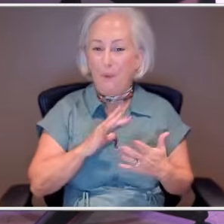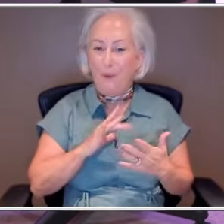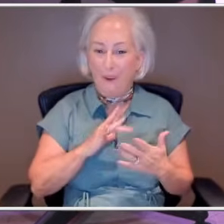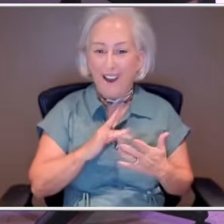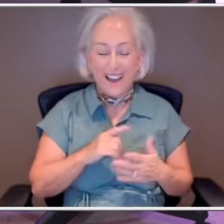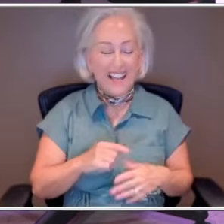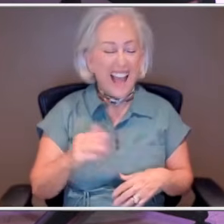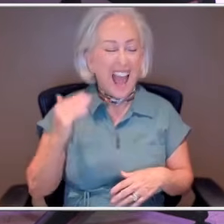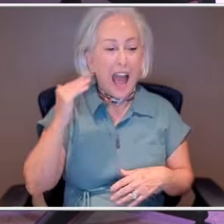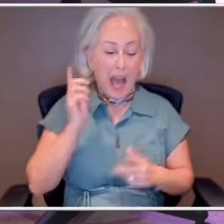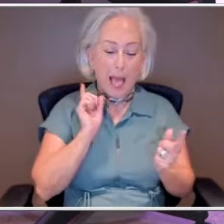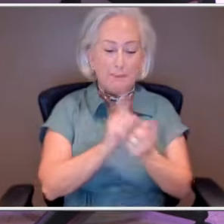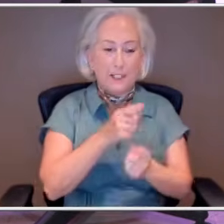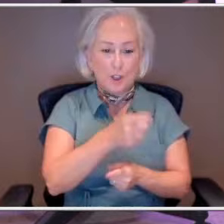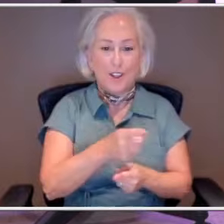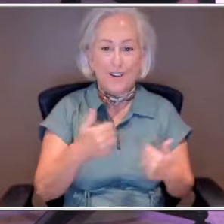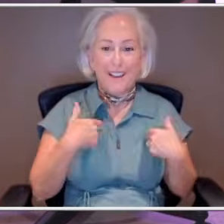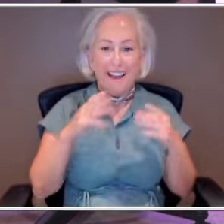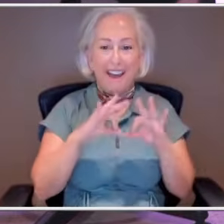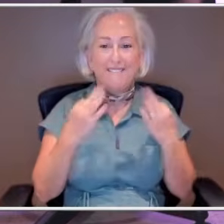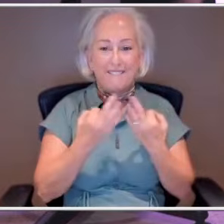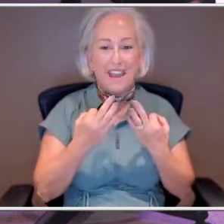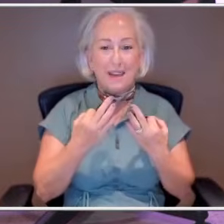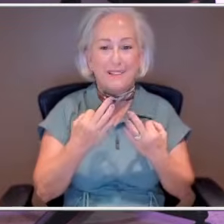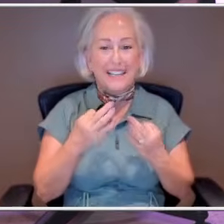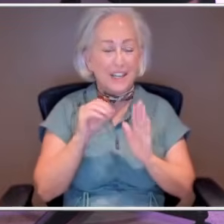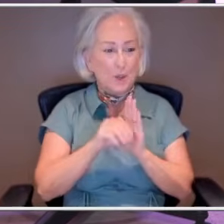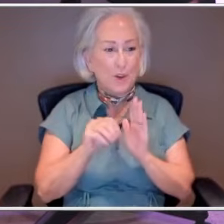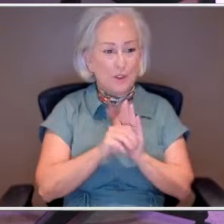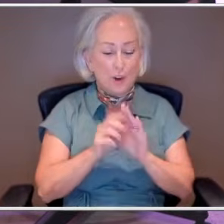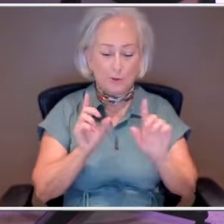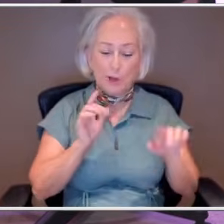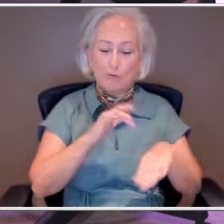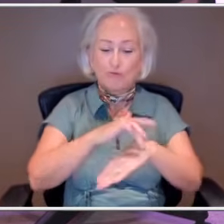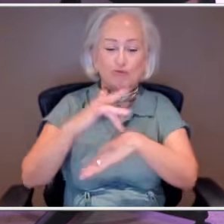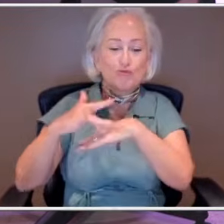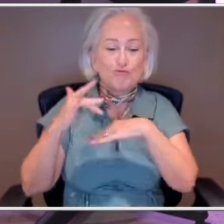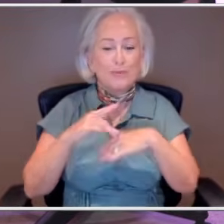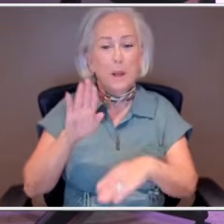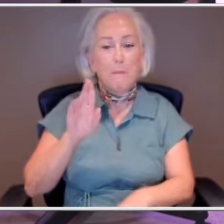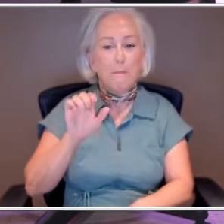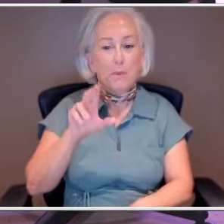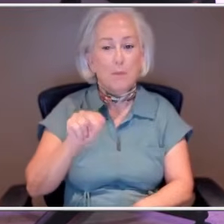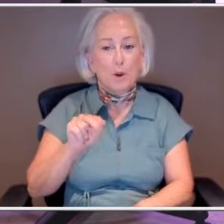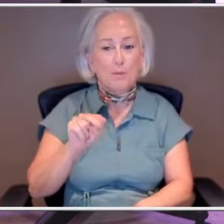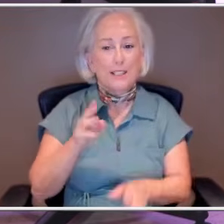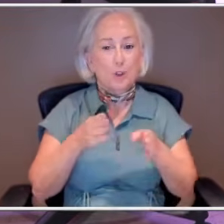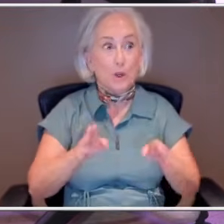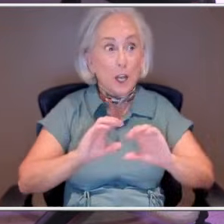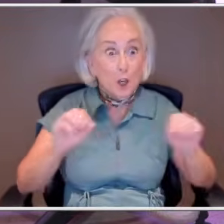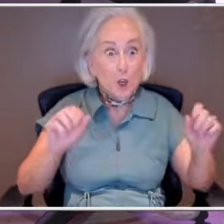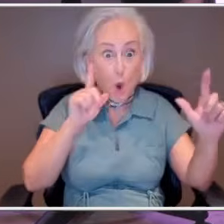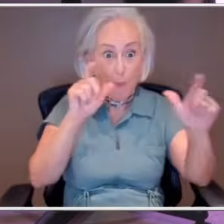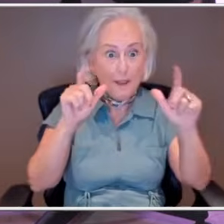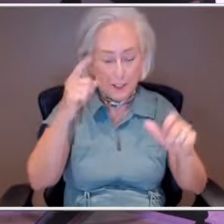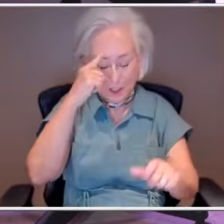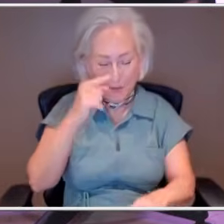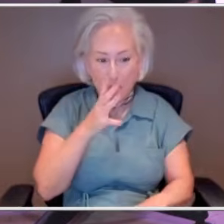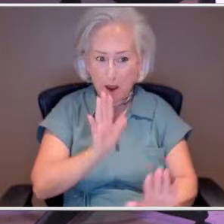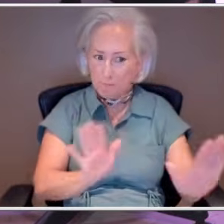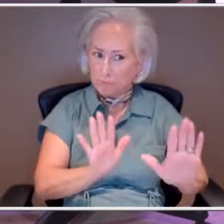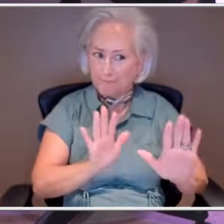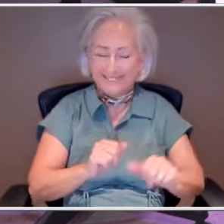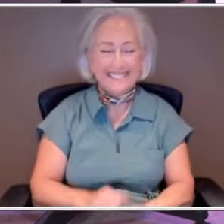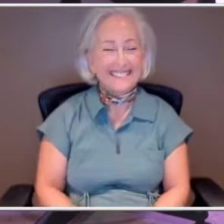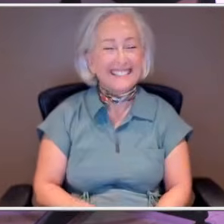I'll meet you there. I have family in New Orleans. Oh, We'll hit up I'll Bourbon see. Street. Okay. No pictures. No pictures for mom. Okay. All right. Okay. Thank you so